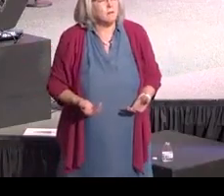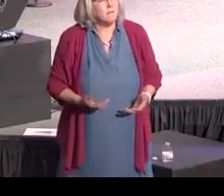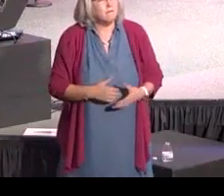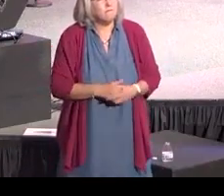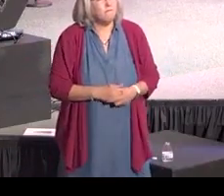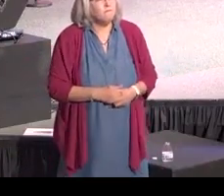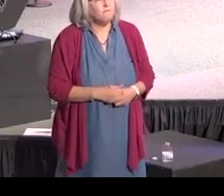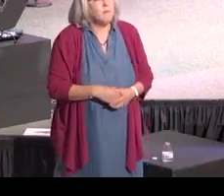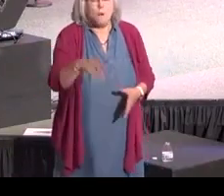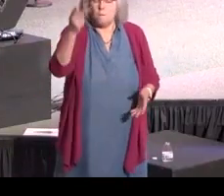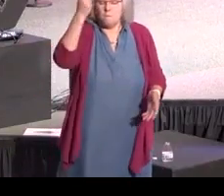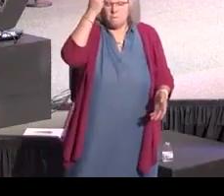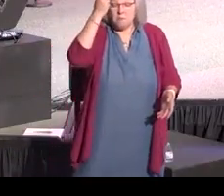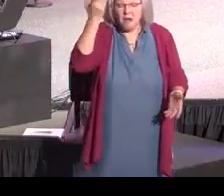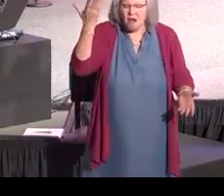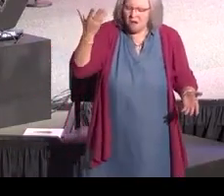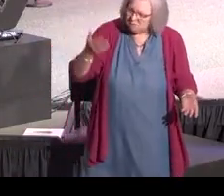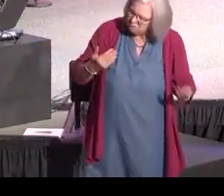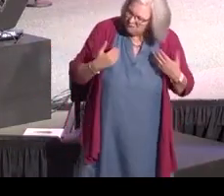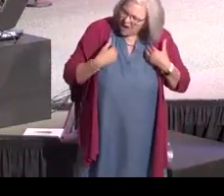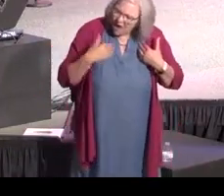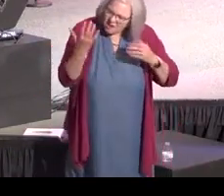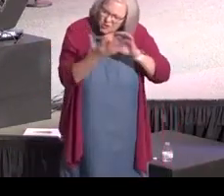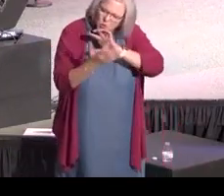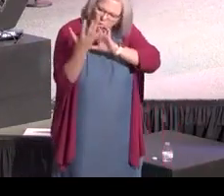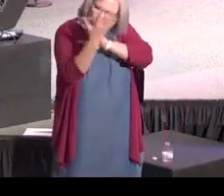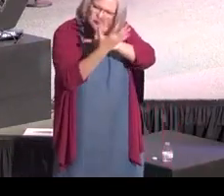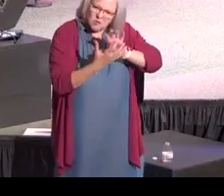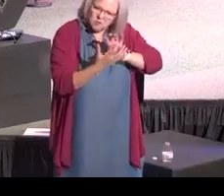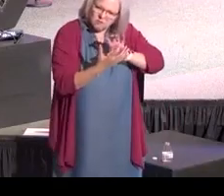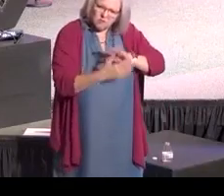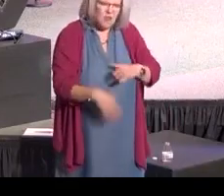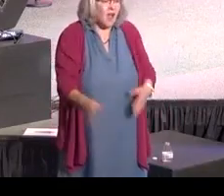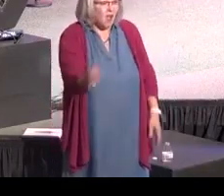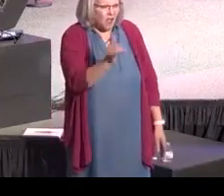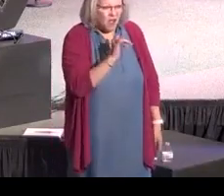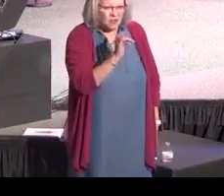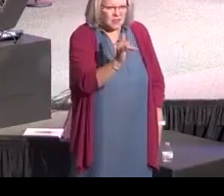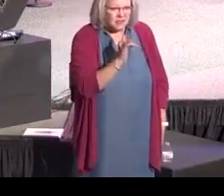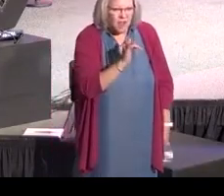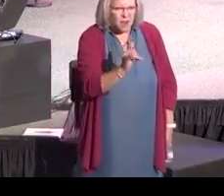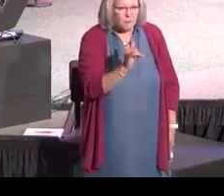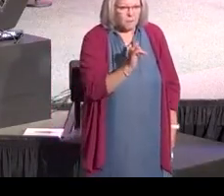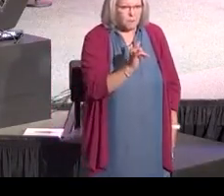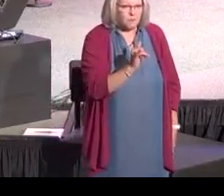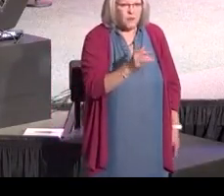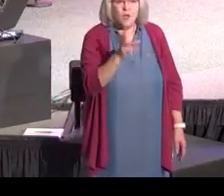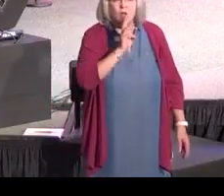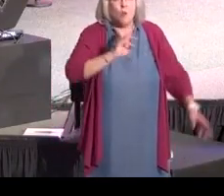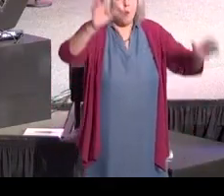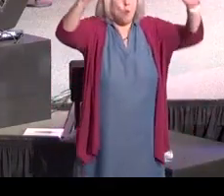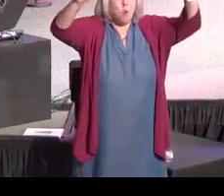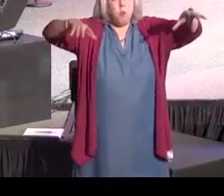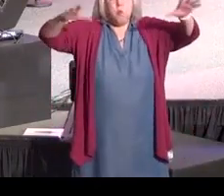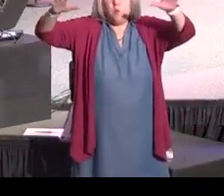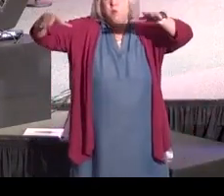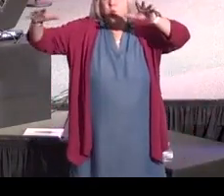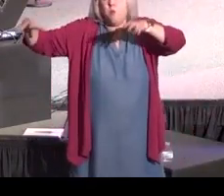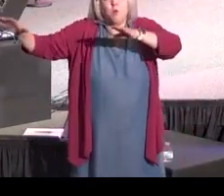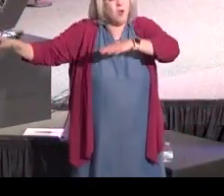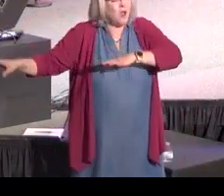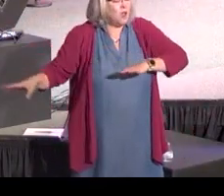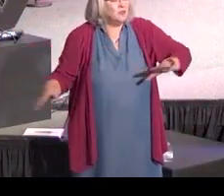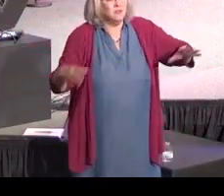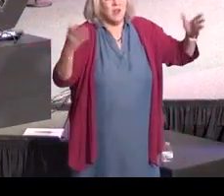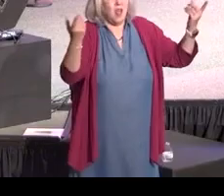storms. Paul had storms. You and I are going to have storms. The rain is going to fall on the just and the